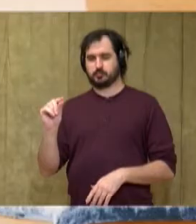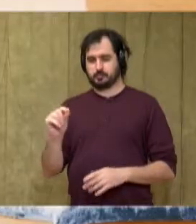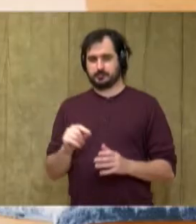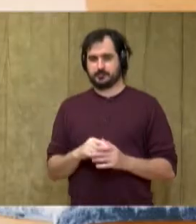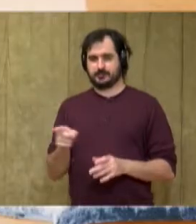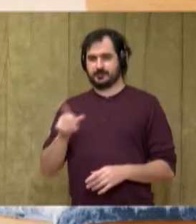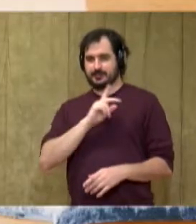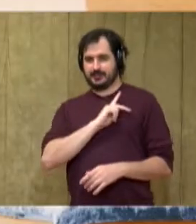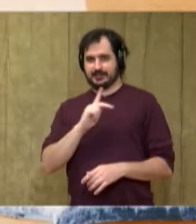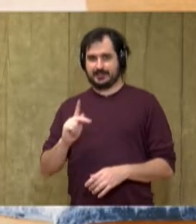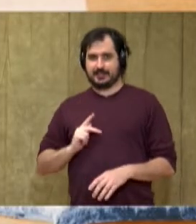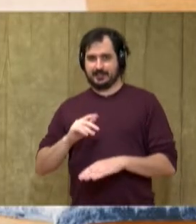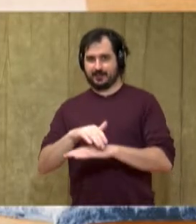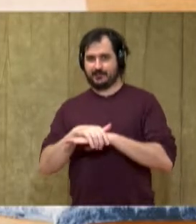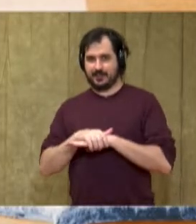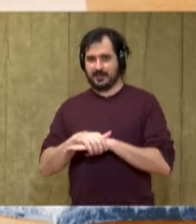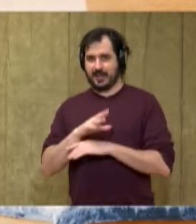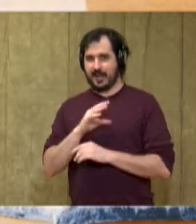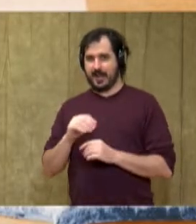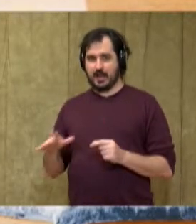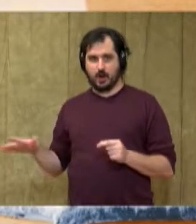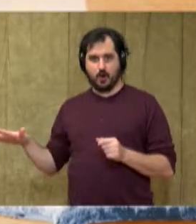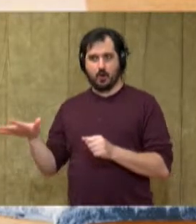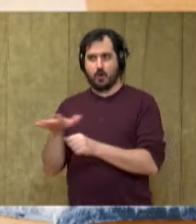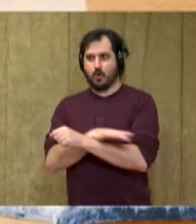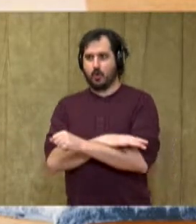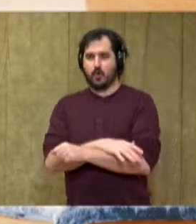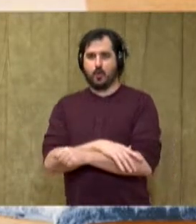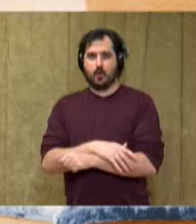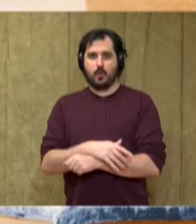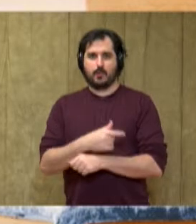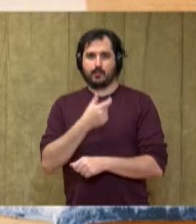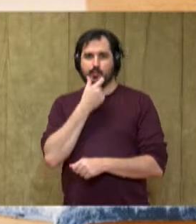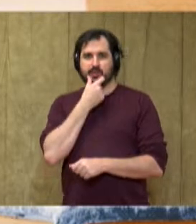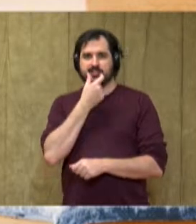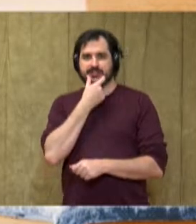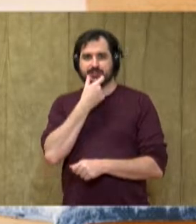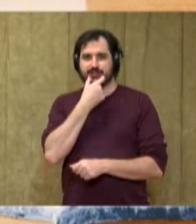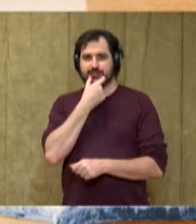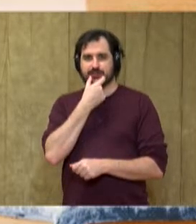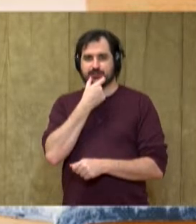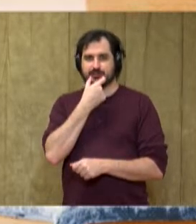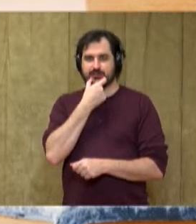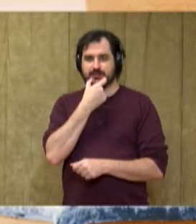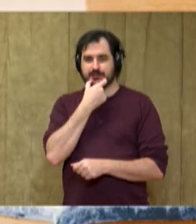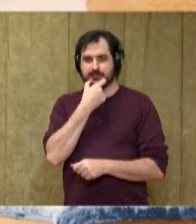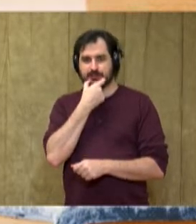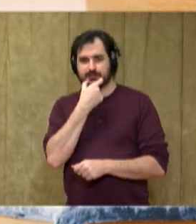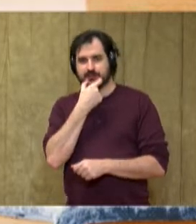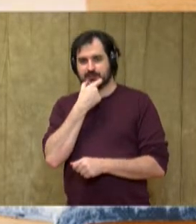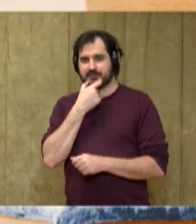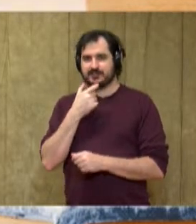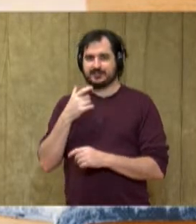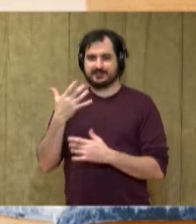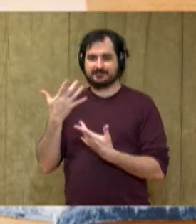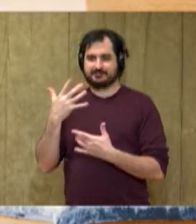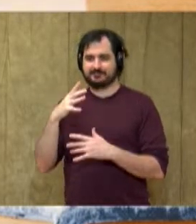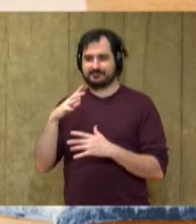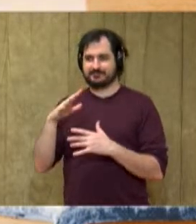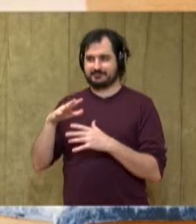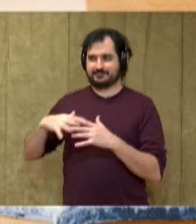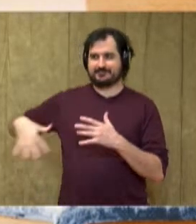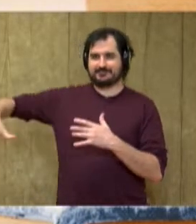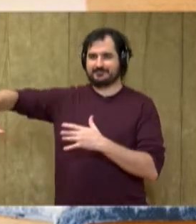of the British Empire. So it's not just England, but all the British Empire. And at this time, there was a lot of it, which included